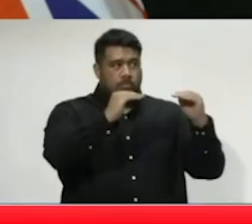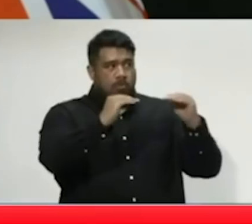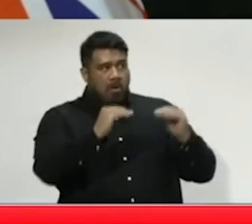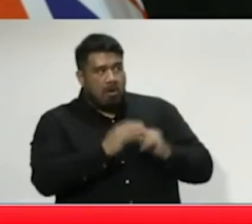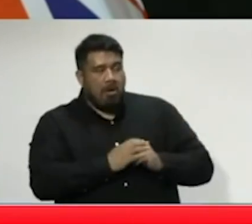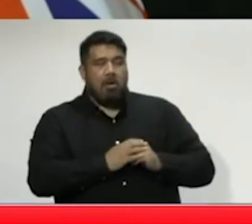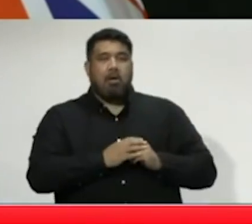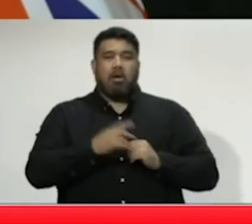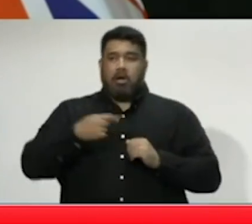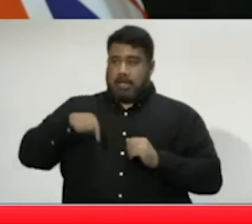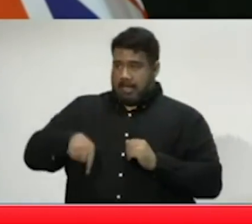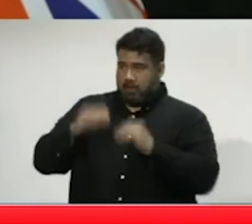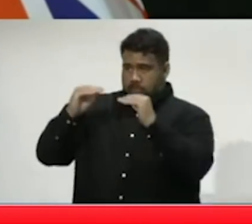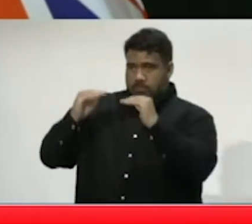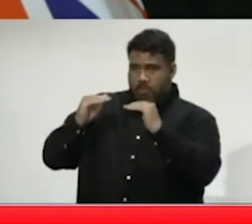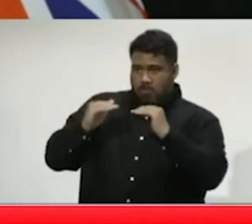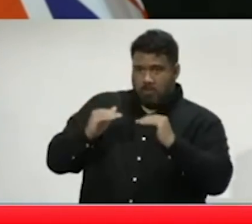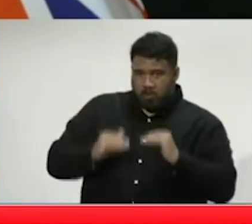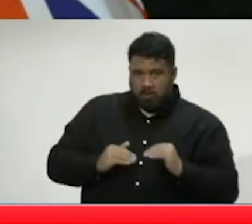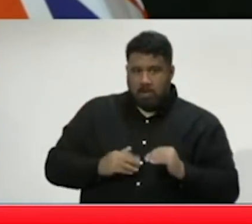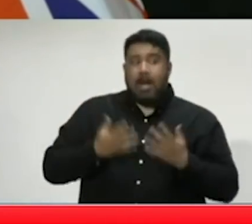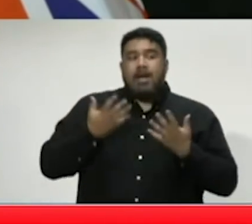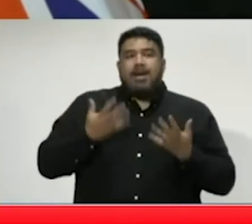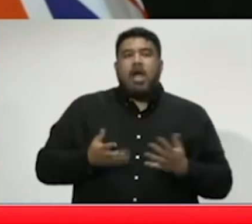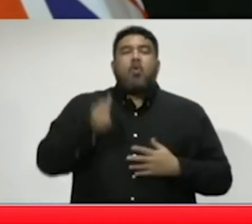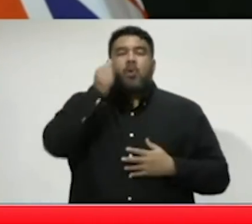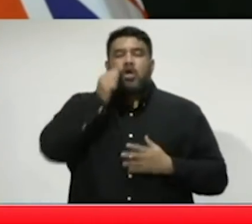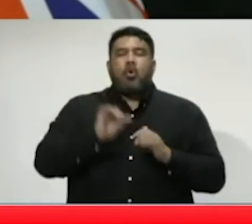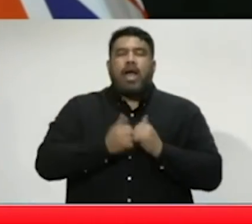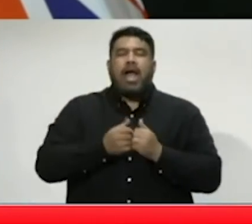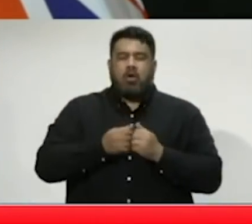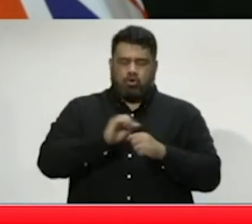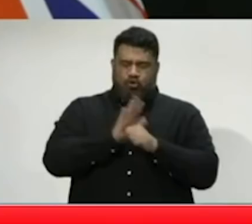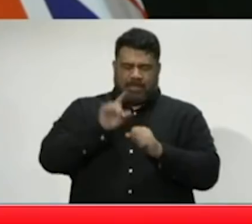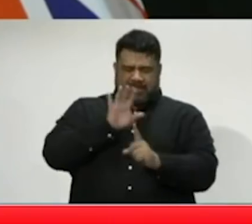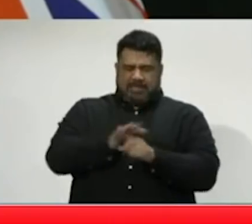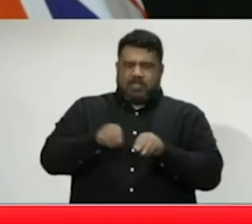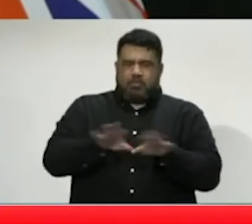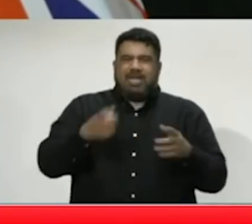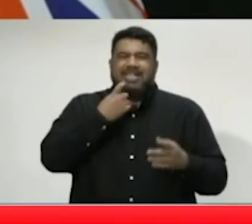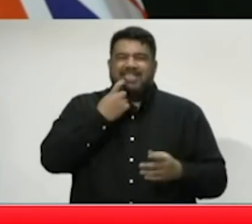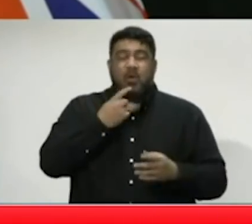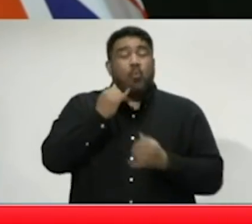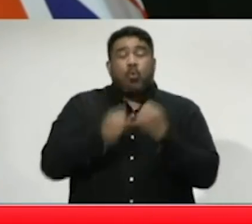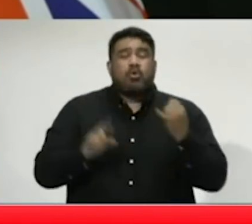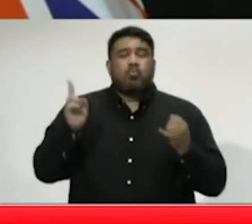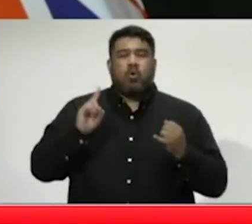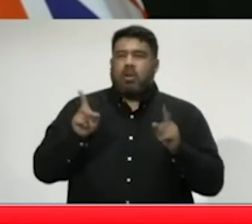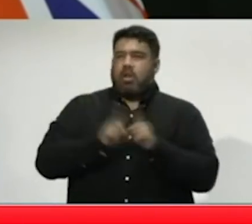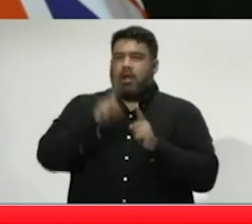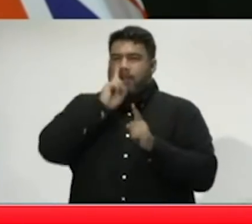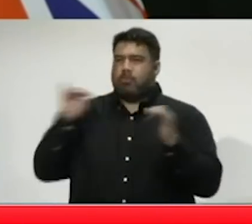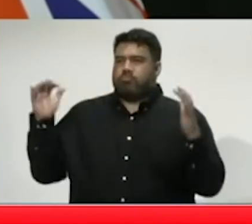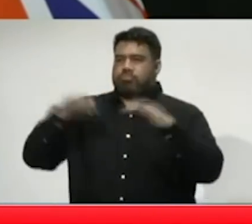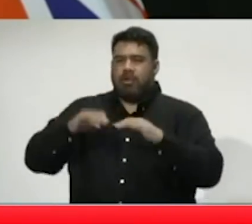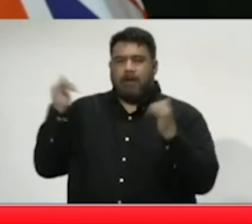to spread the virus, mixing and mingling at social occasions. This is the activity that by far and away most concerns us